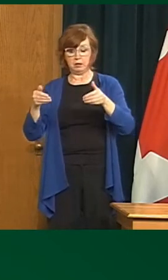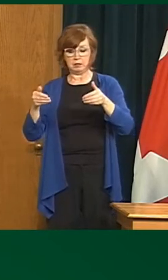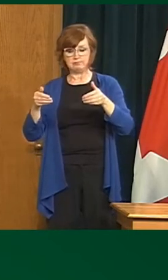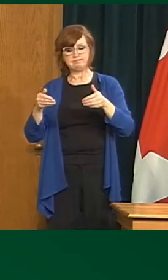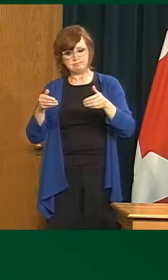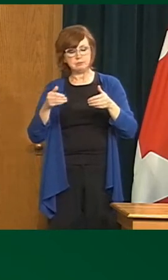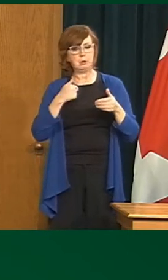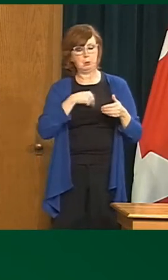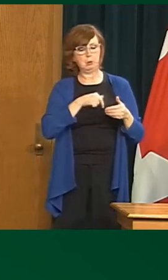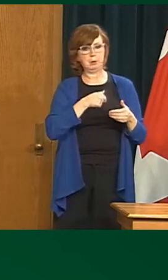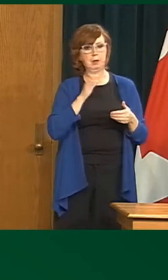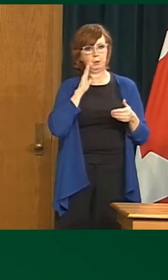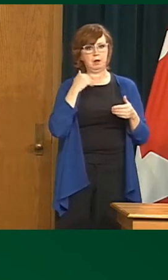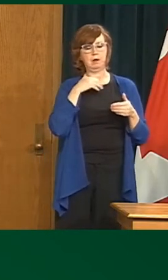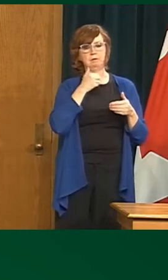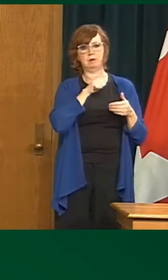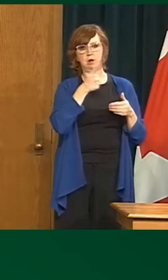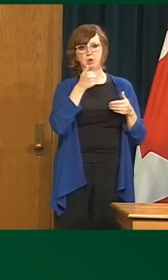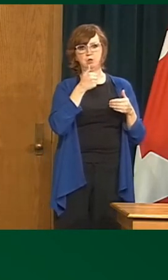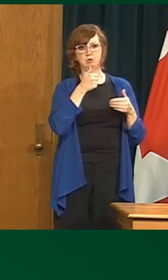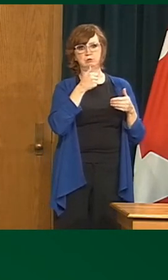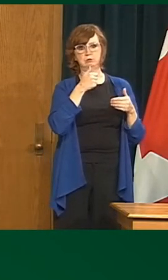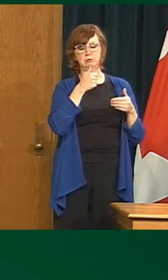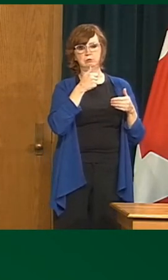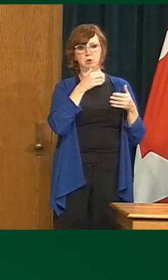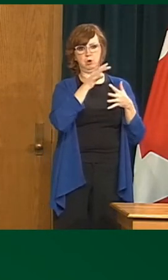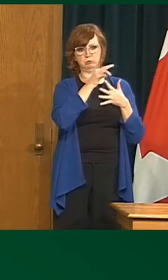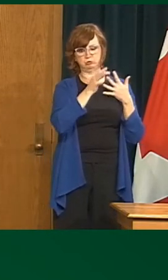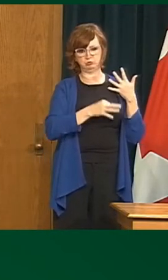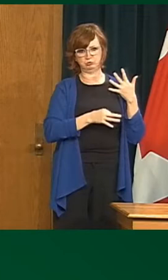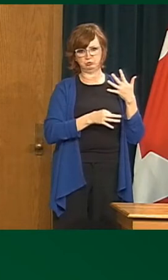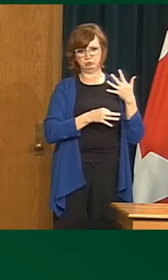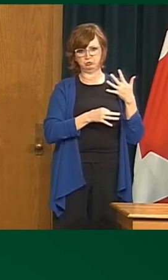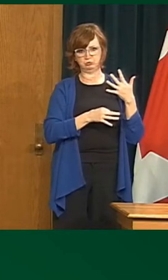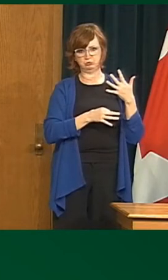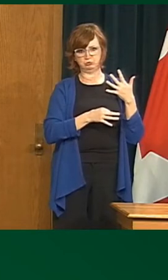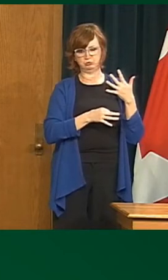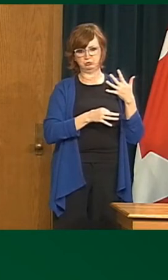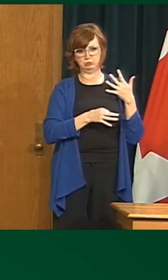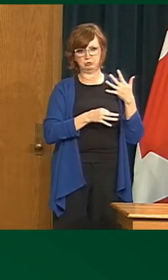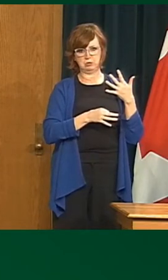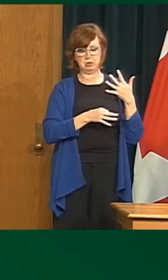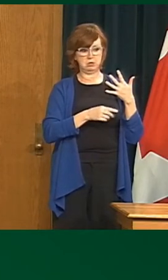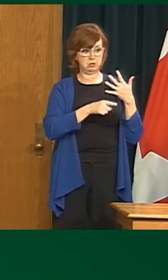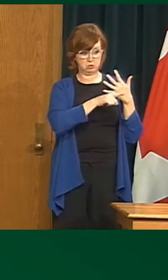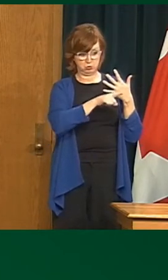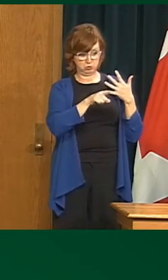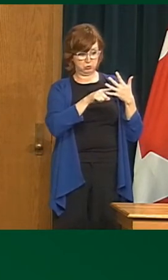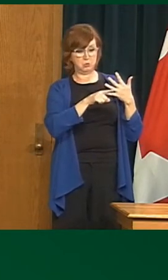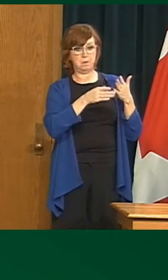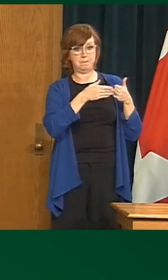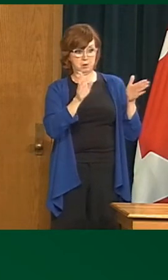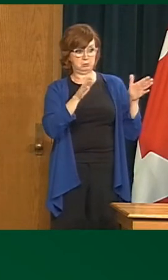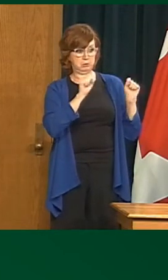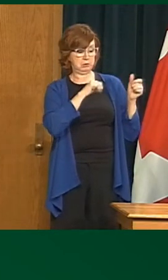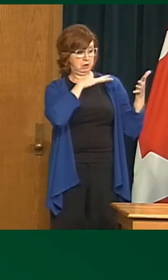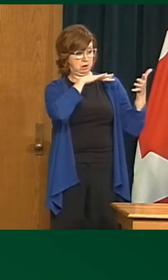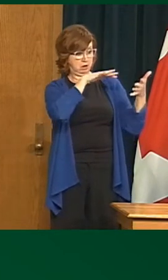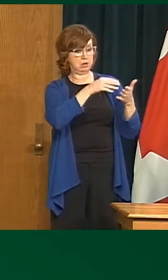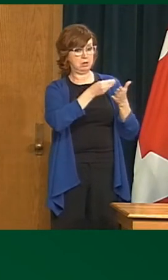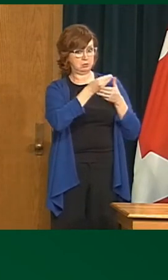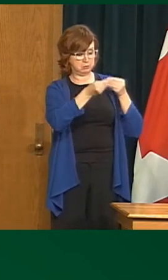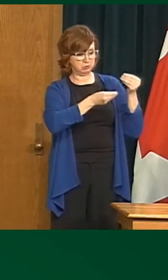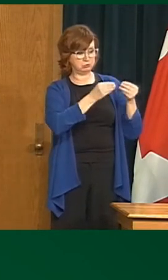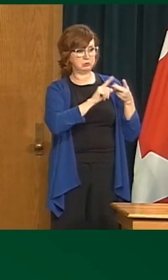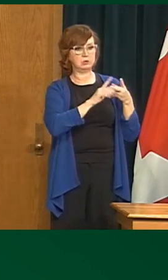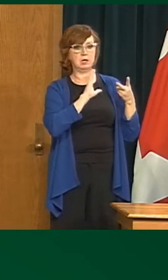the people of this province to purview the not only the spending estimates but ultimately the budget before we go to an election this fall. As you mentioned,